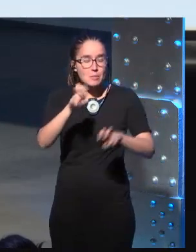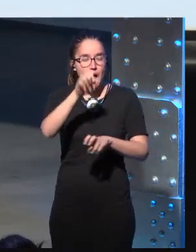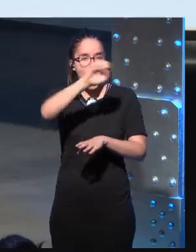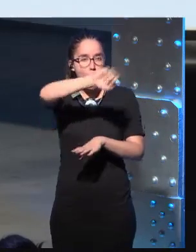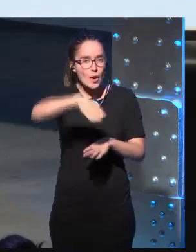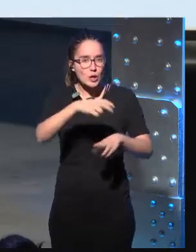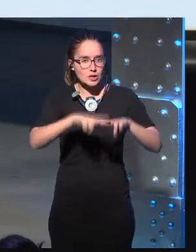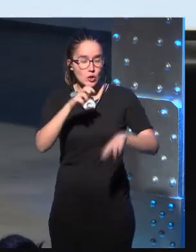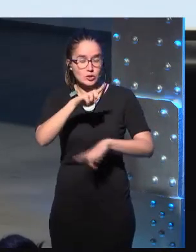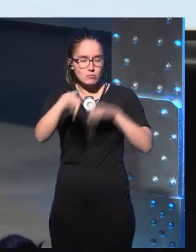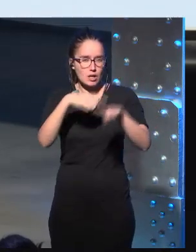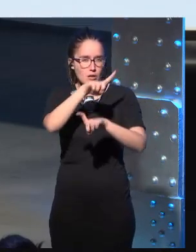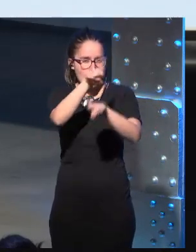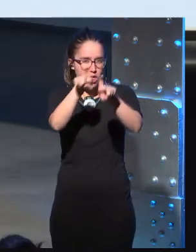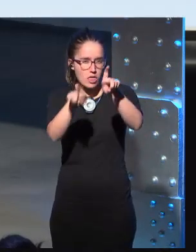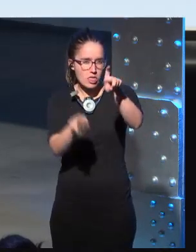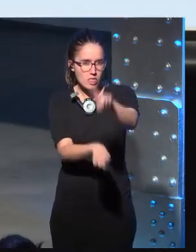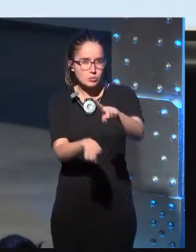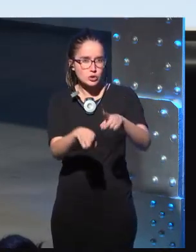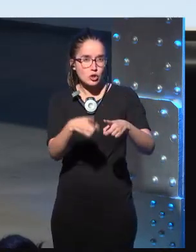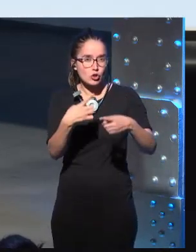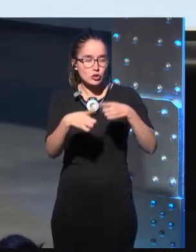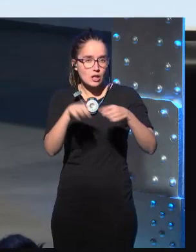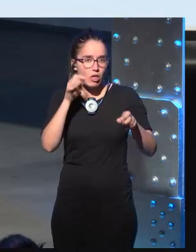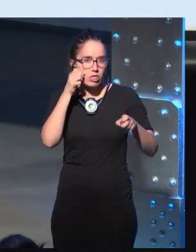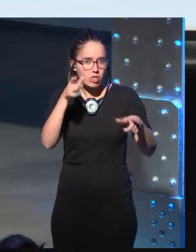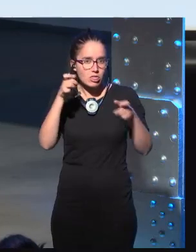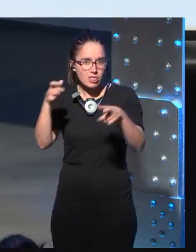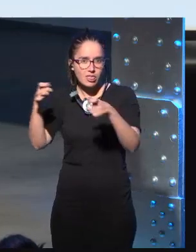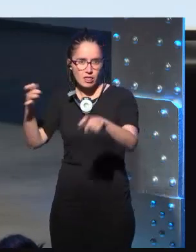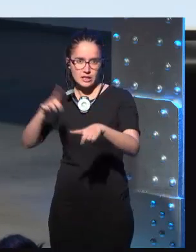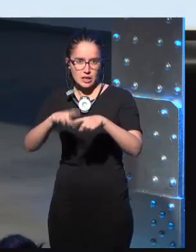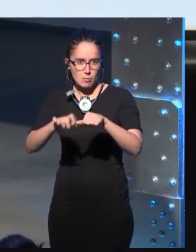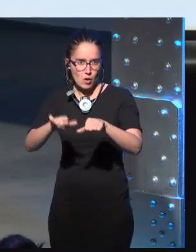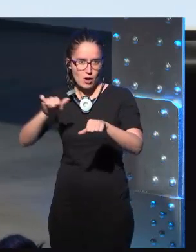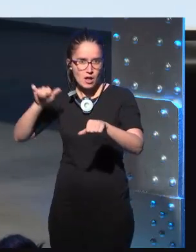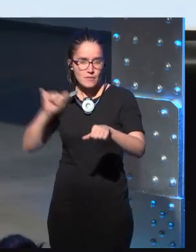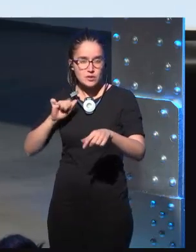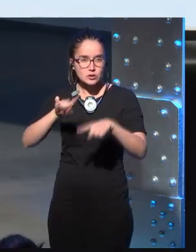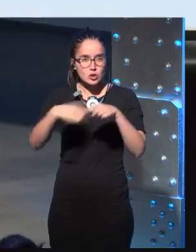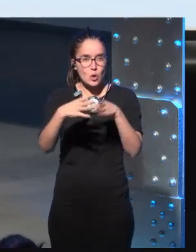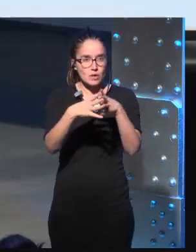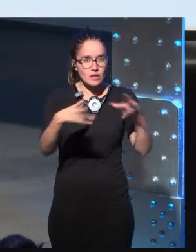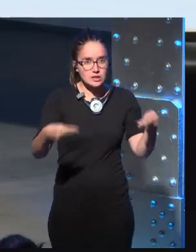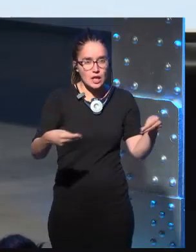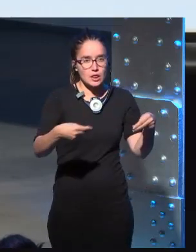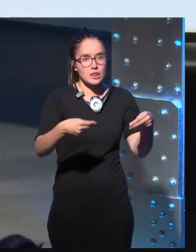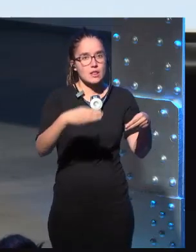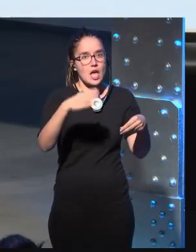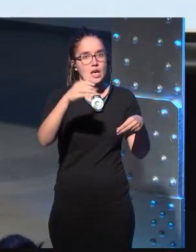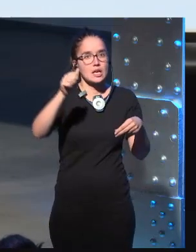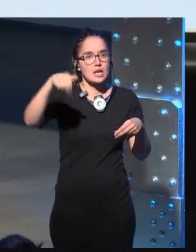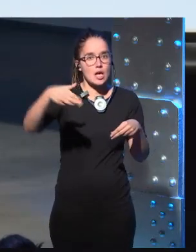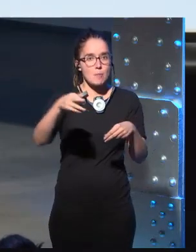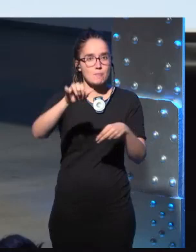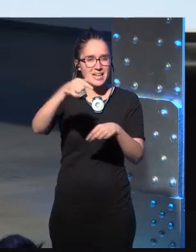Well, we'll have to ask him about that later on. So we'll be asking him lots of questions about what he's discovered over these years.